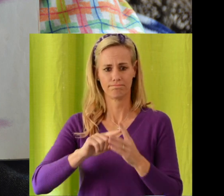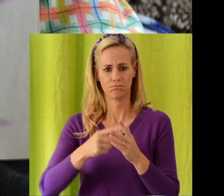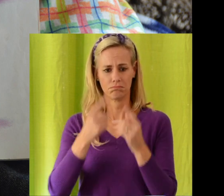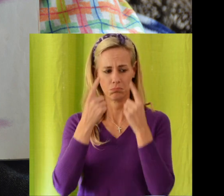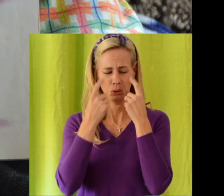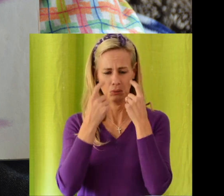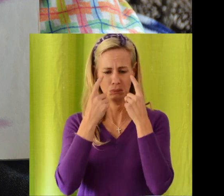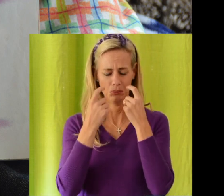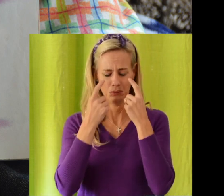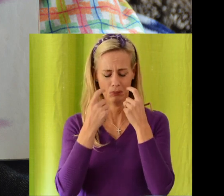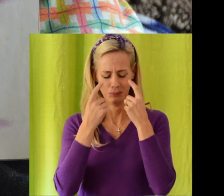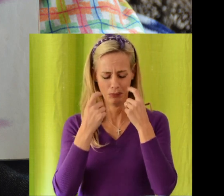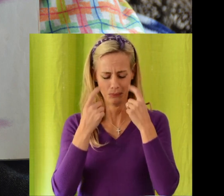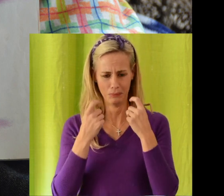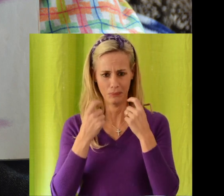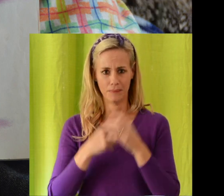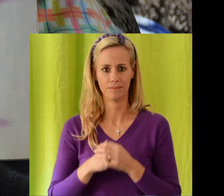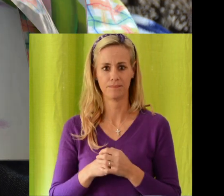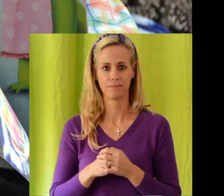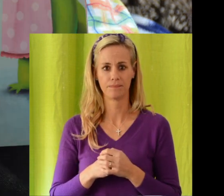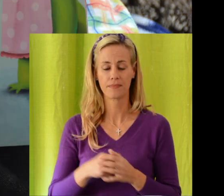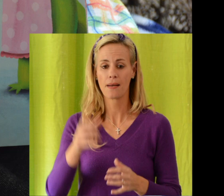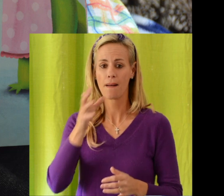He began to cry.